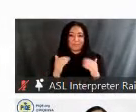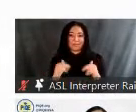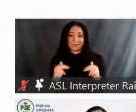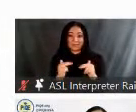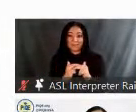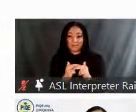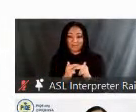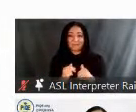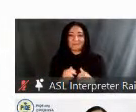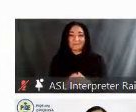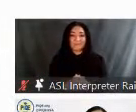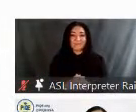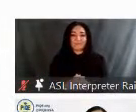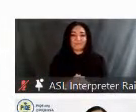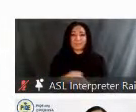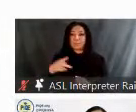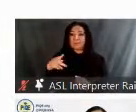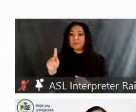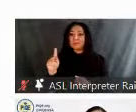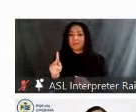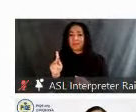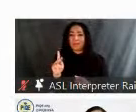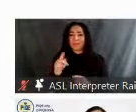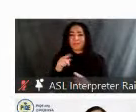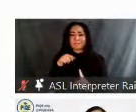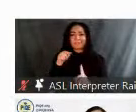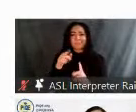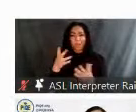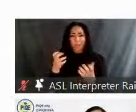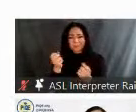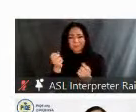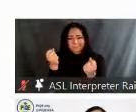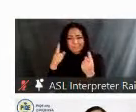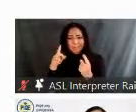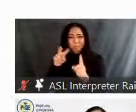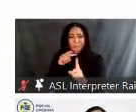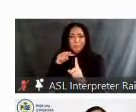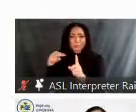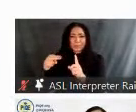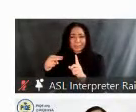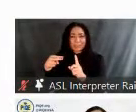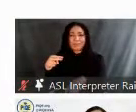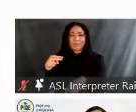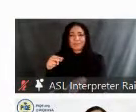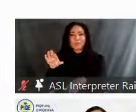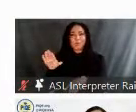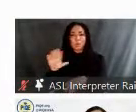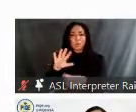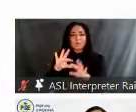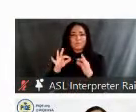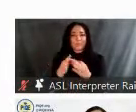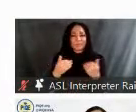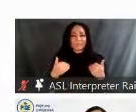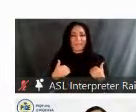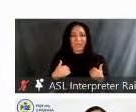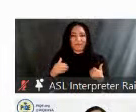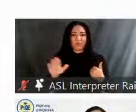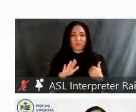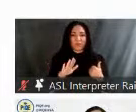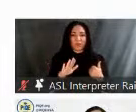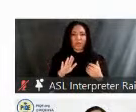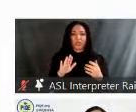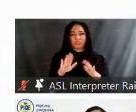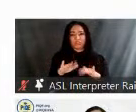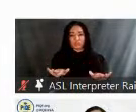UPK aimed to learn more about the perspectives these families have for their children during the preschool years as they are getting ready to